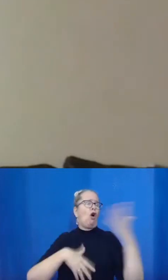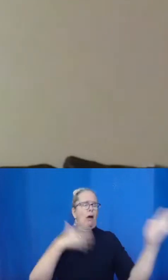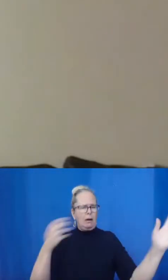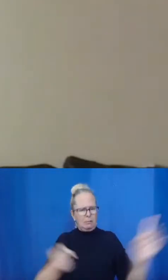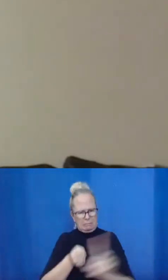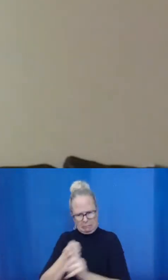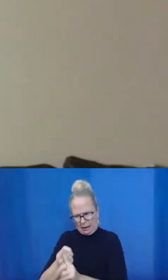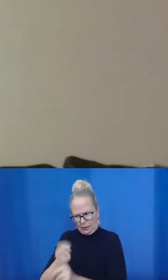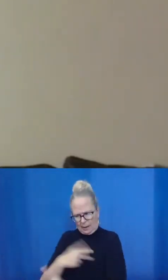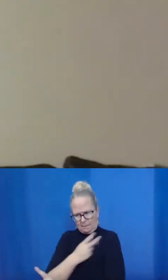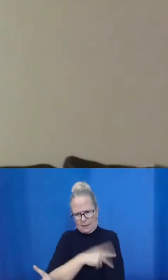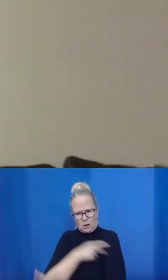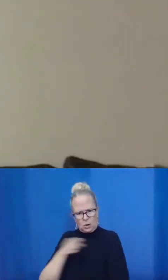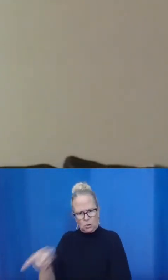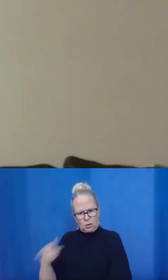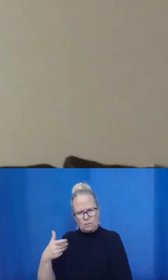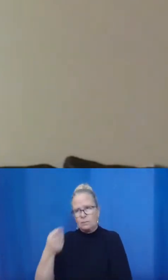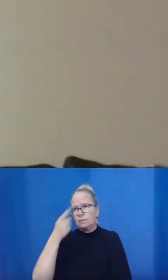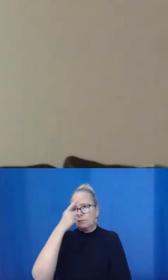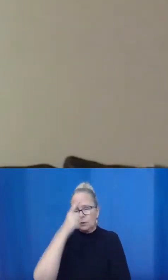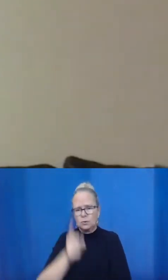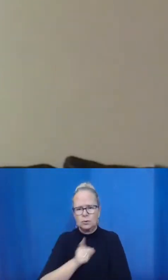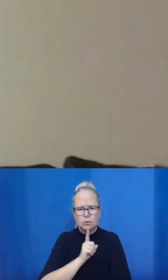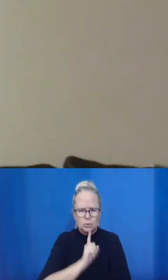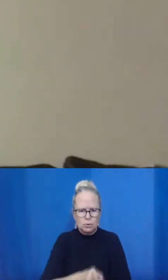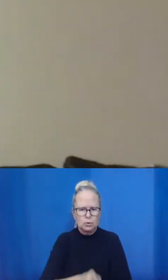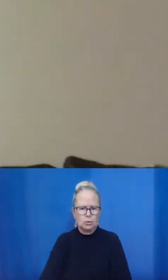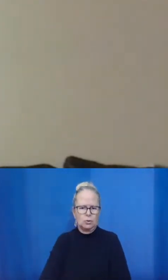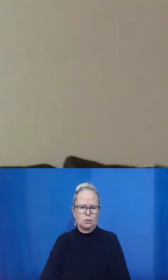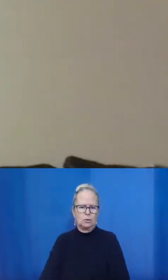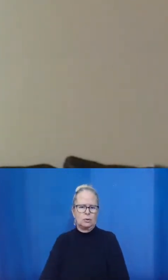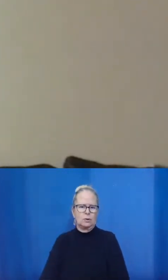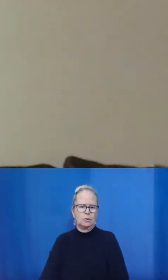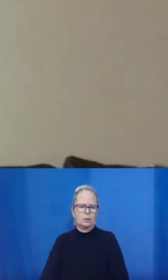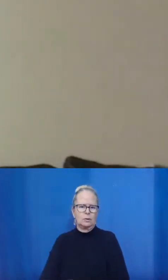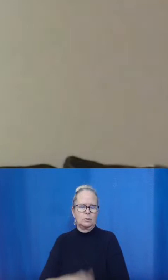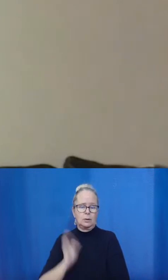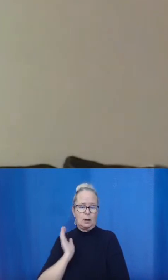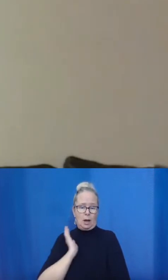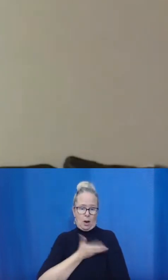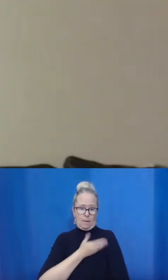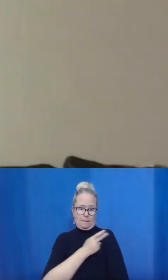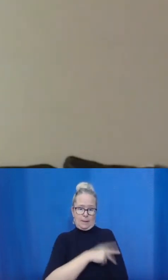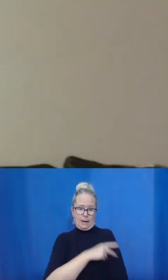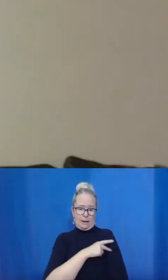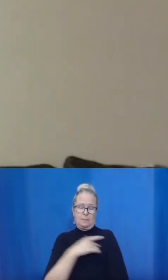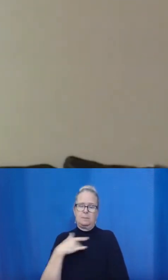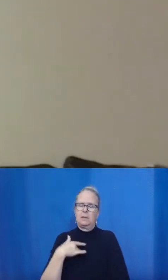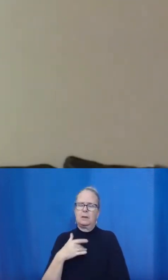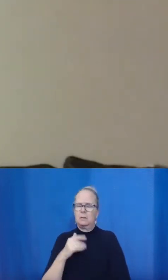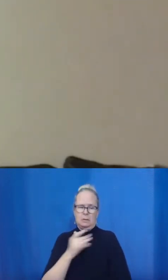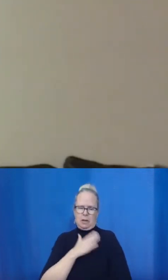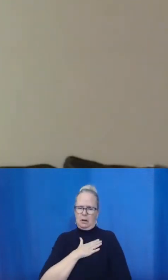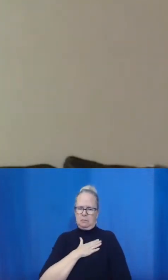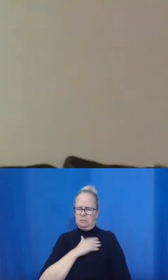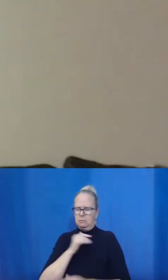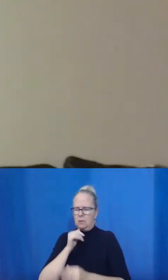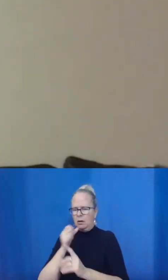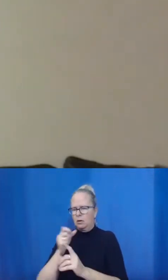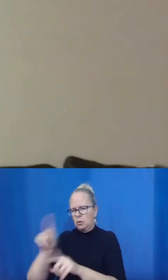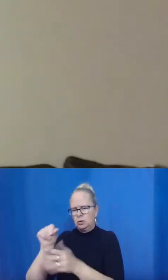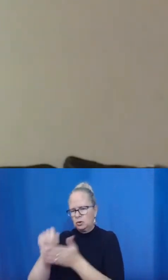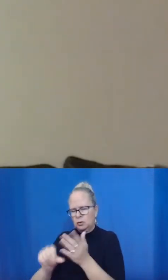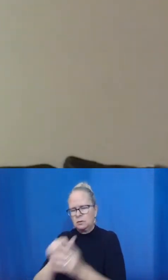we provide patients stem cell transplants, which is an extremely immune suppressive treatment and